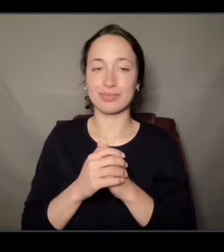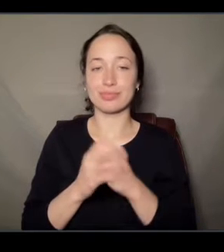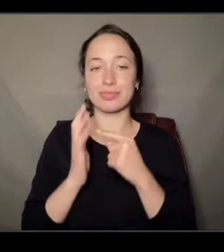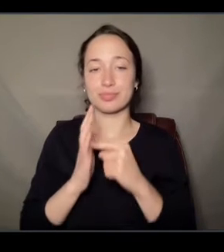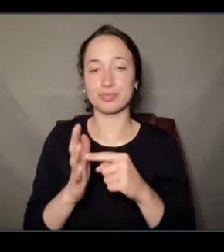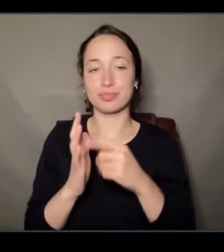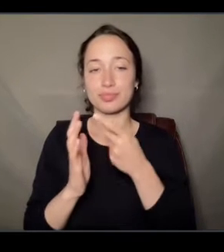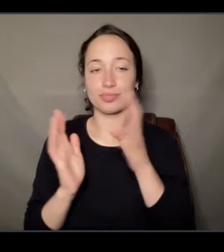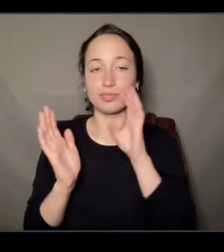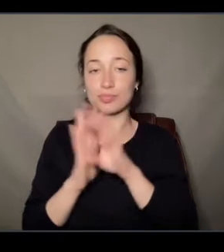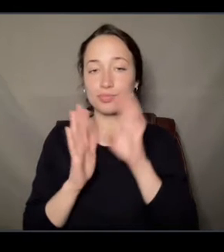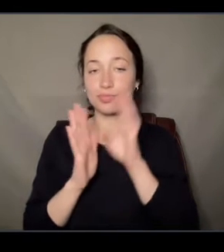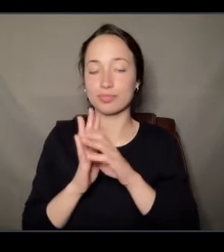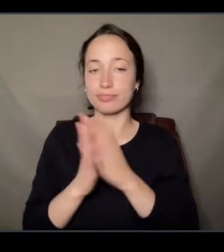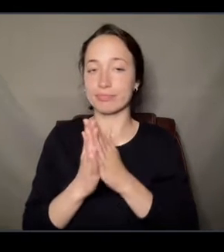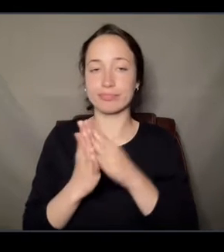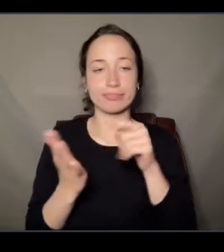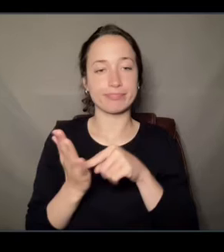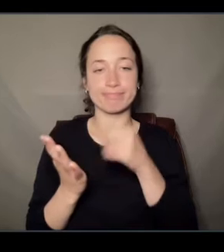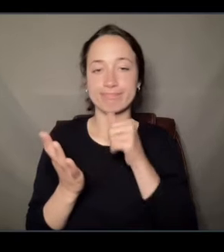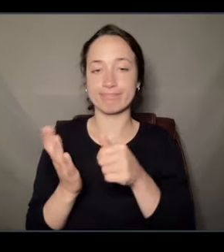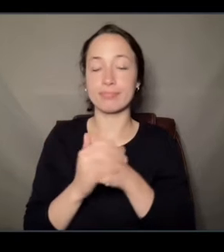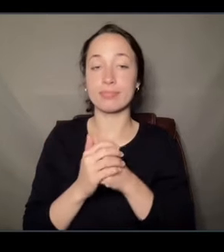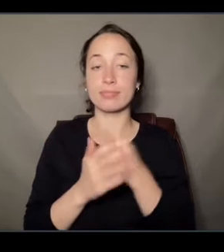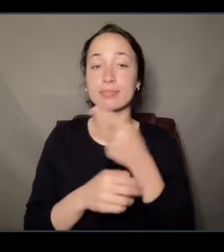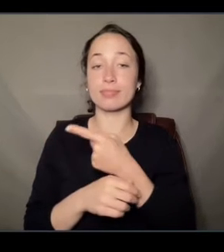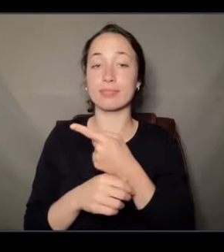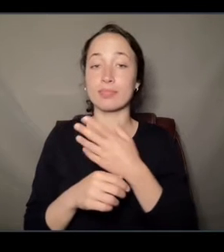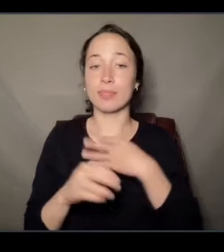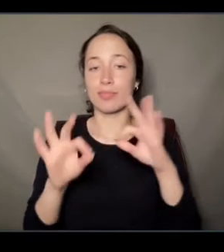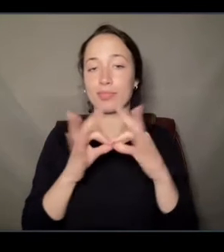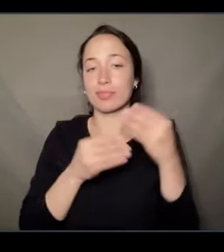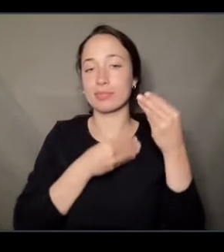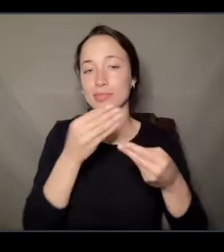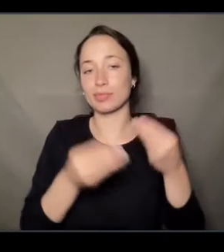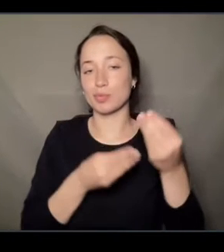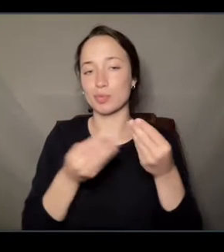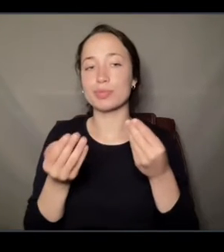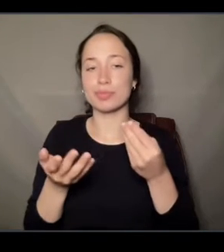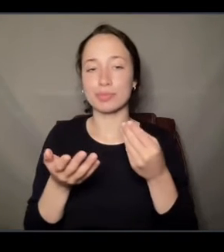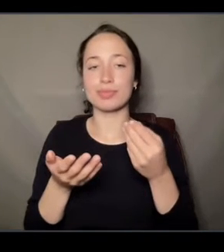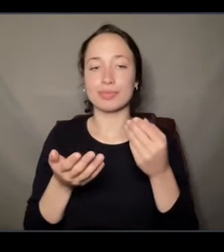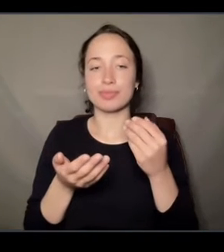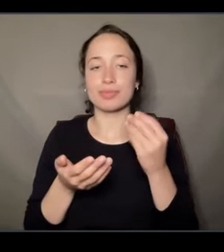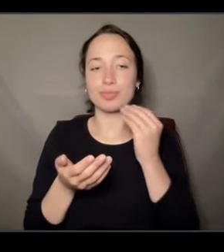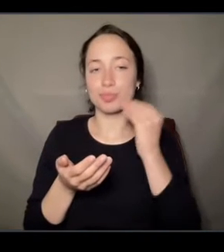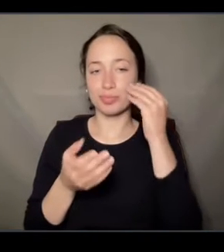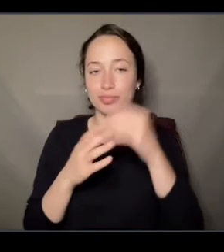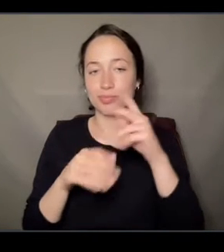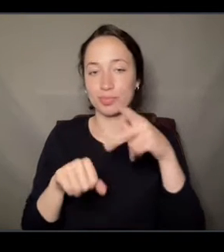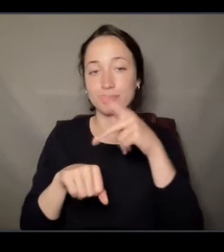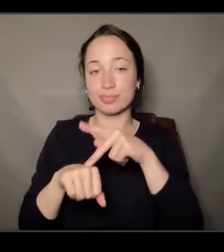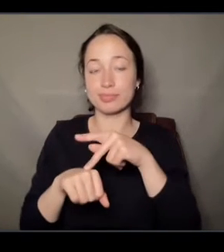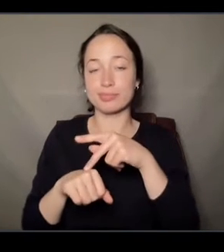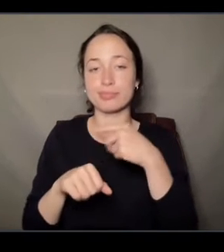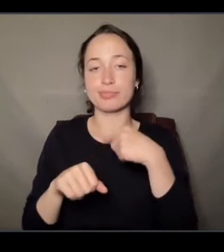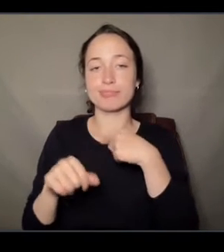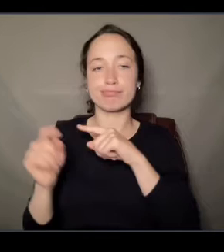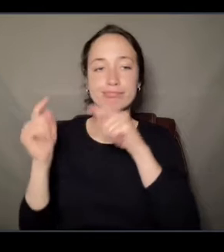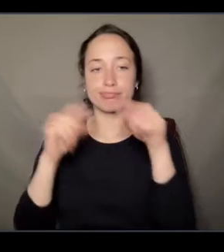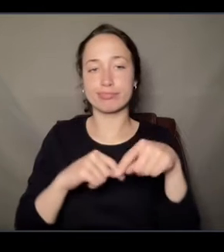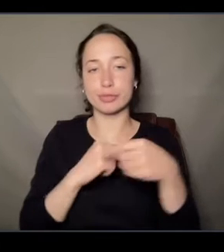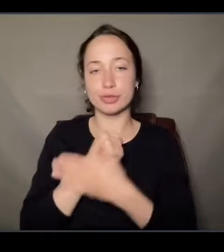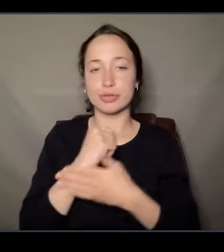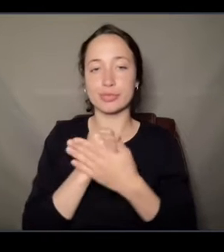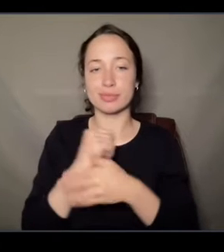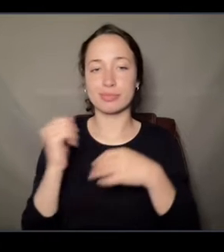And I'll show you a few photos that were not in the book. And this is of my ancestral home in the Philippines. I